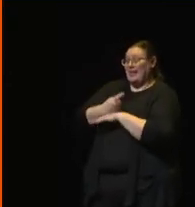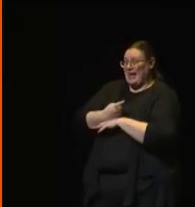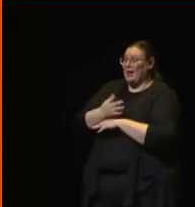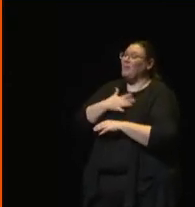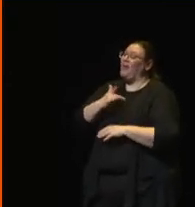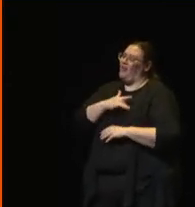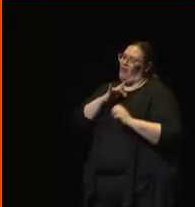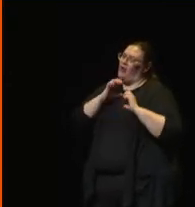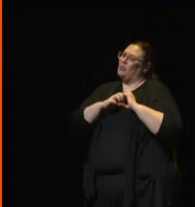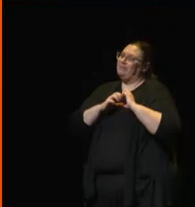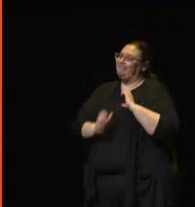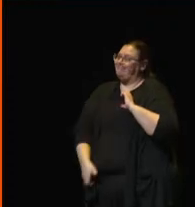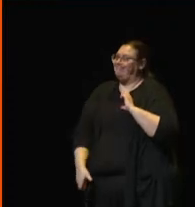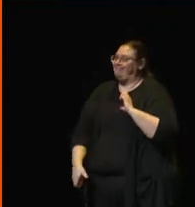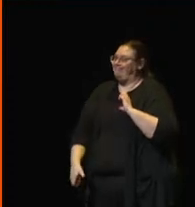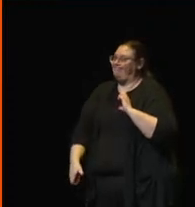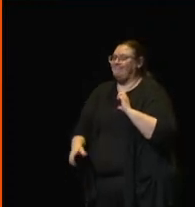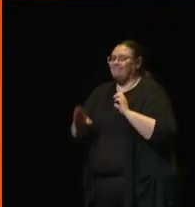heart.